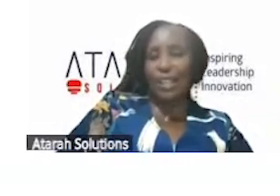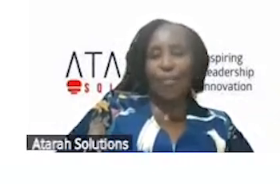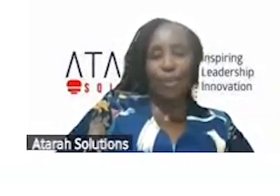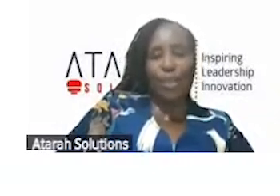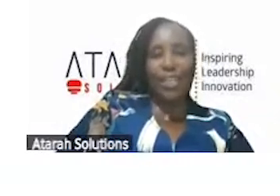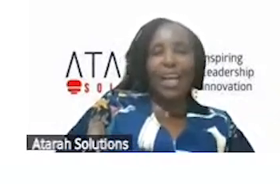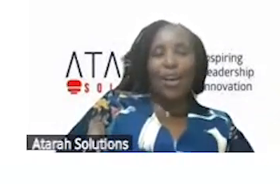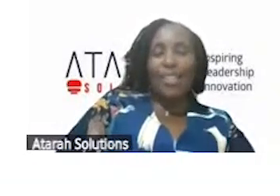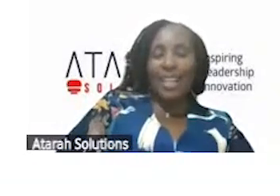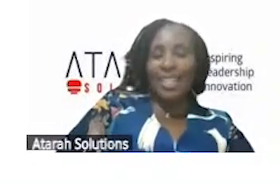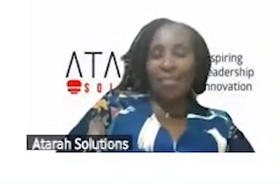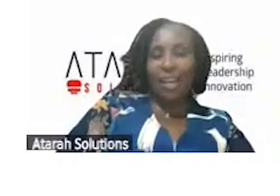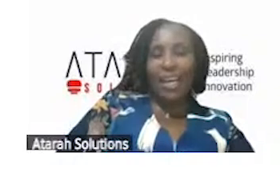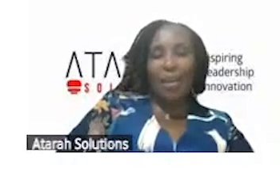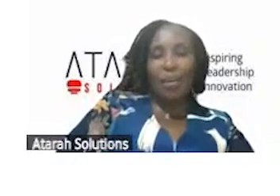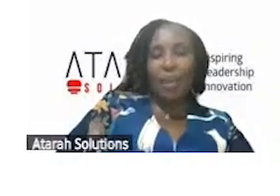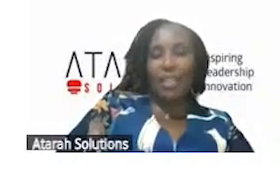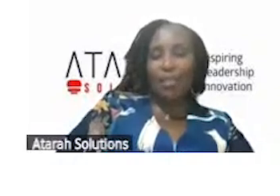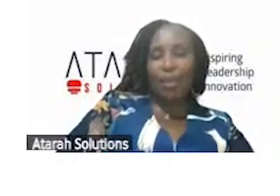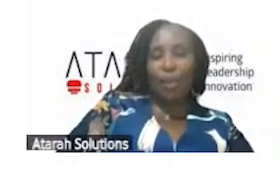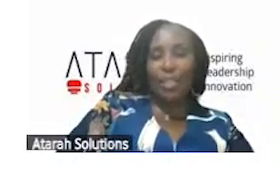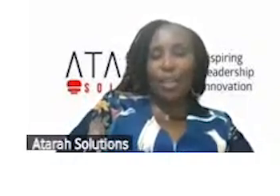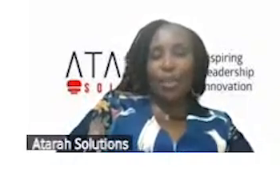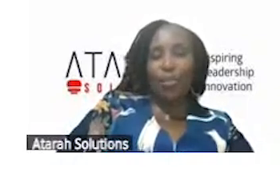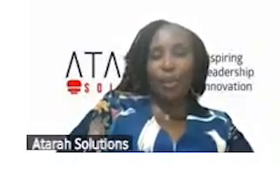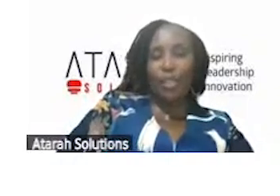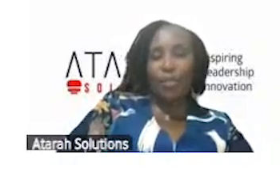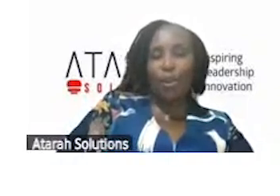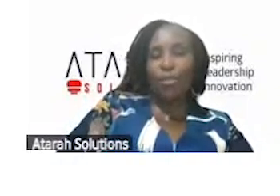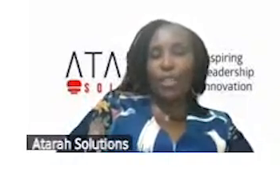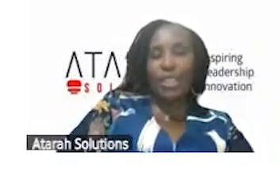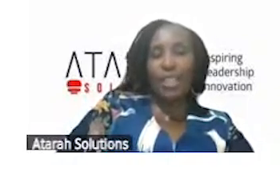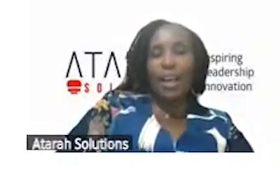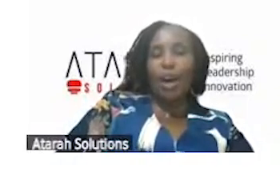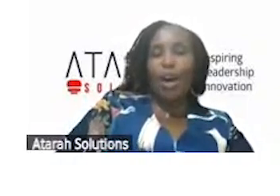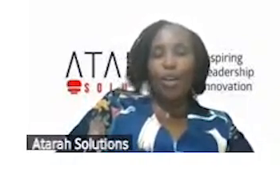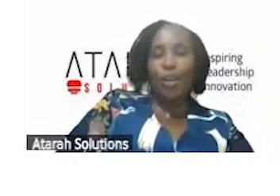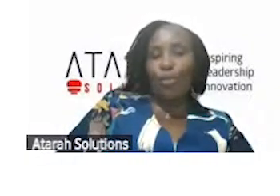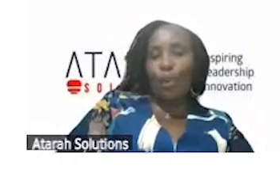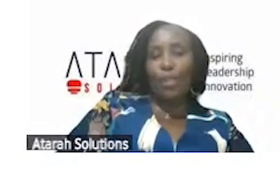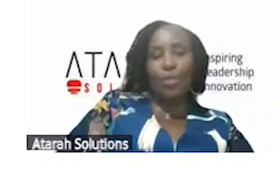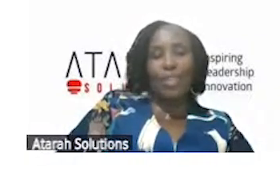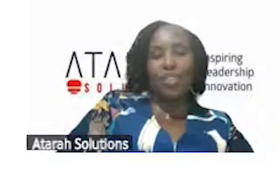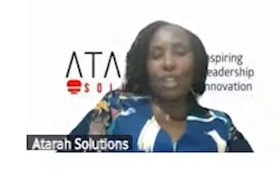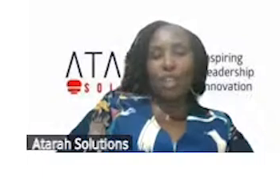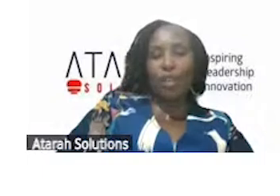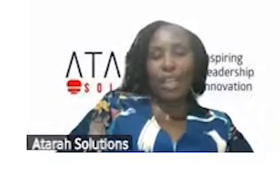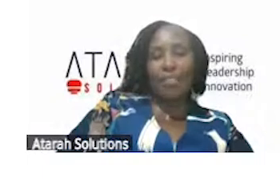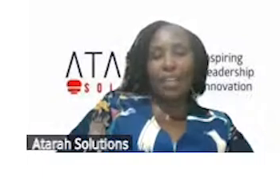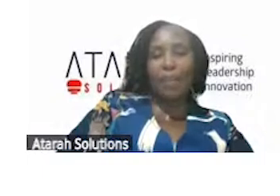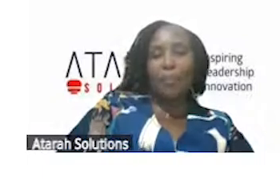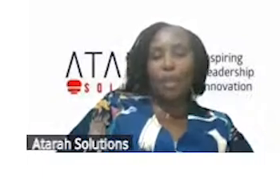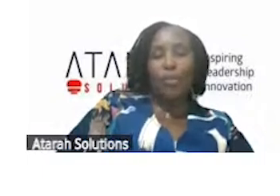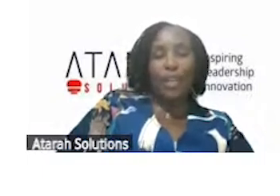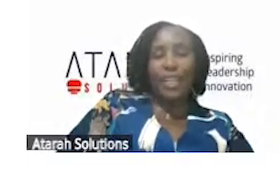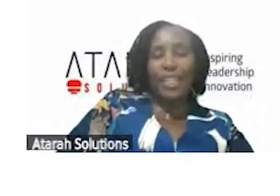delicious food. Hotel Sapphire in Mombasa. If you're in Mombasa and looking for a place for conferences, or you're looking for a place to just chill for the